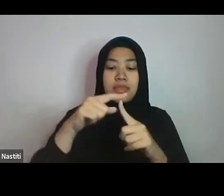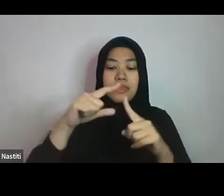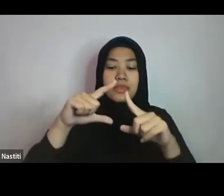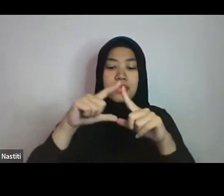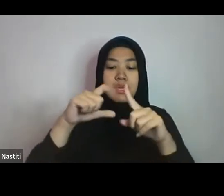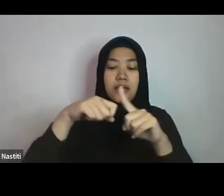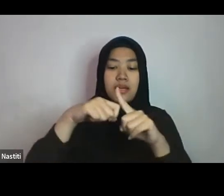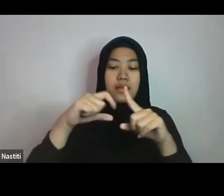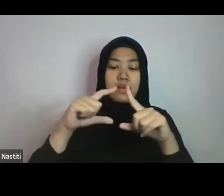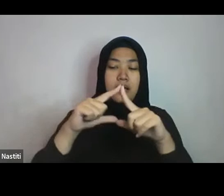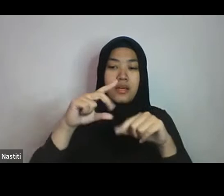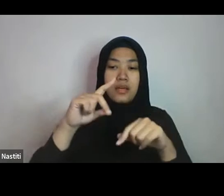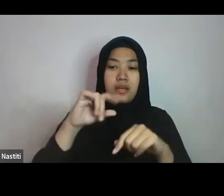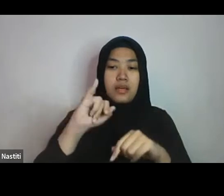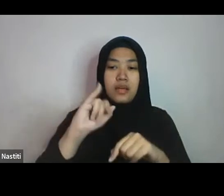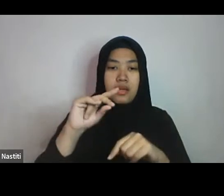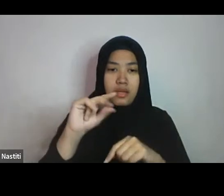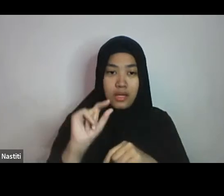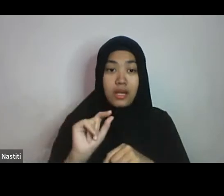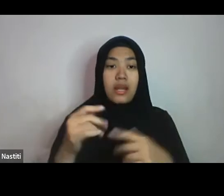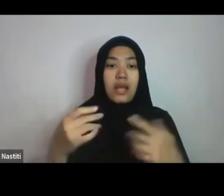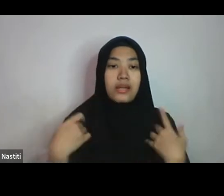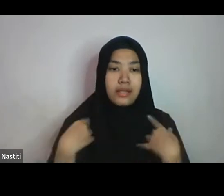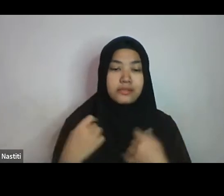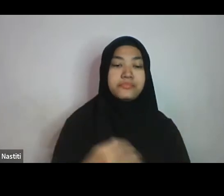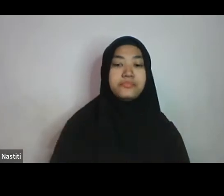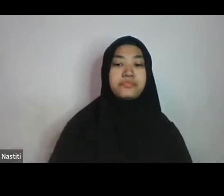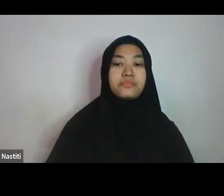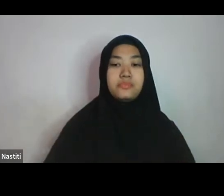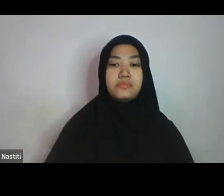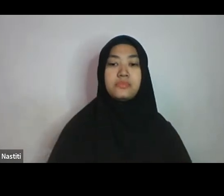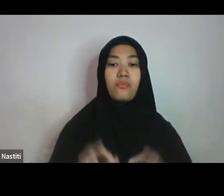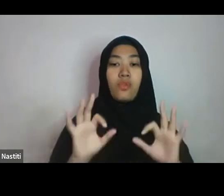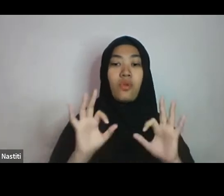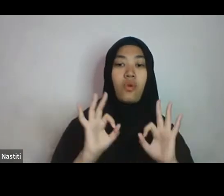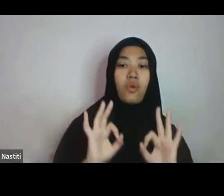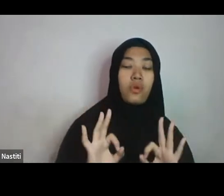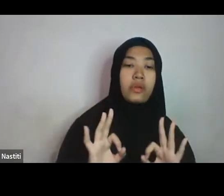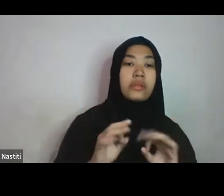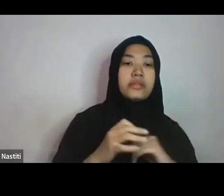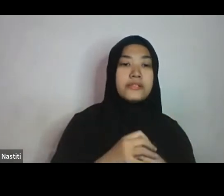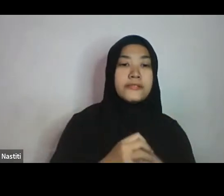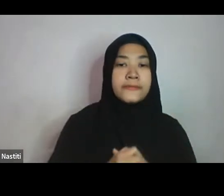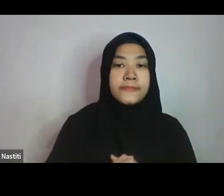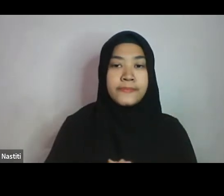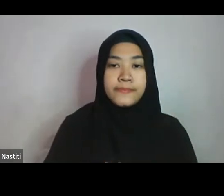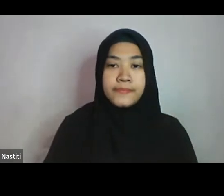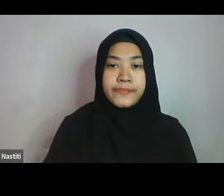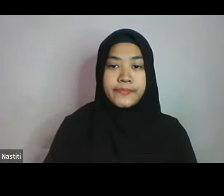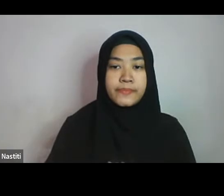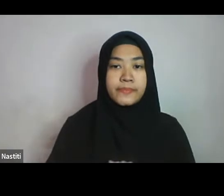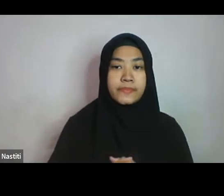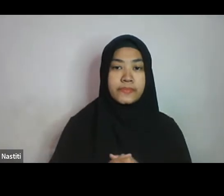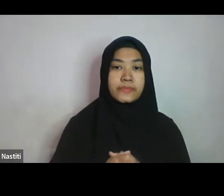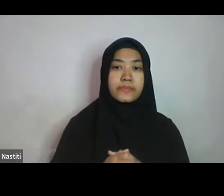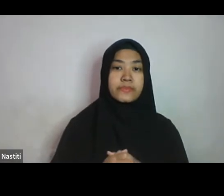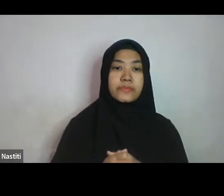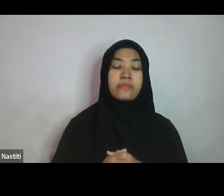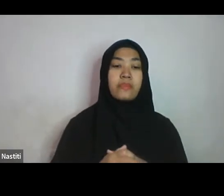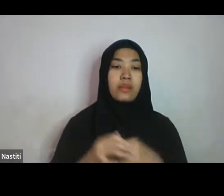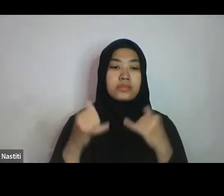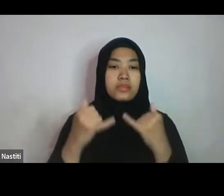to welcome Professor Andrew Cassin from Southern Cross University, who is Professor of Autism and